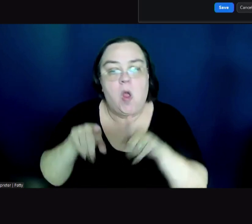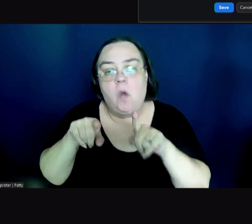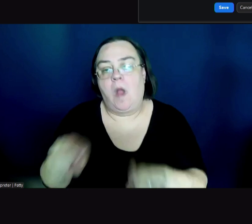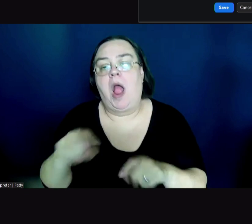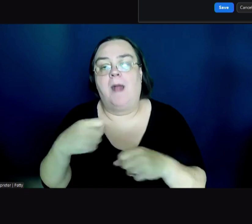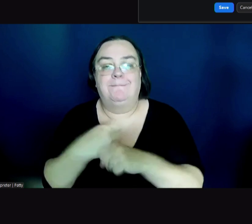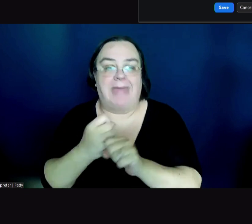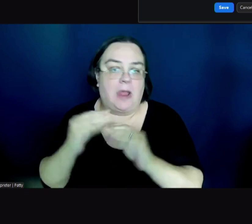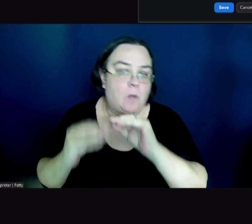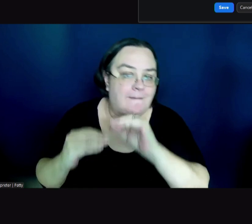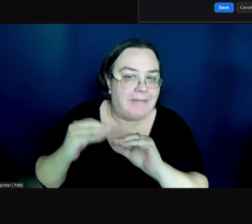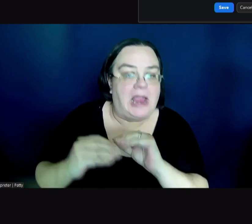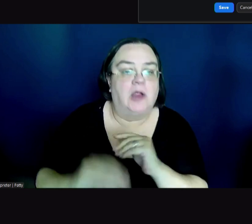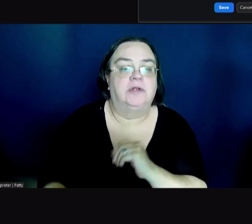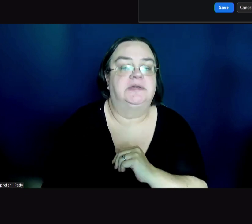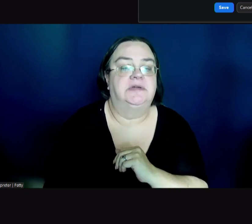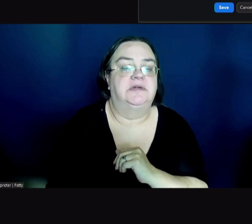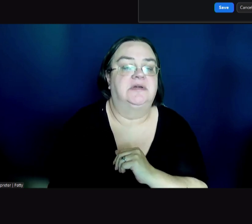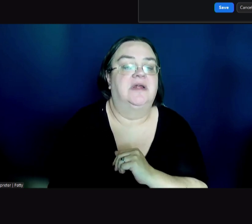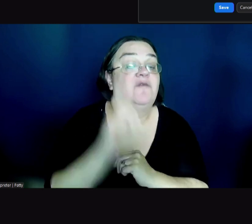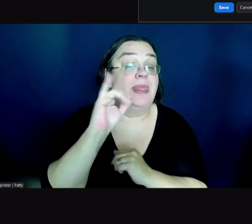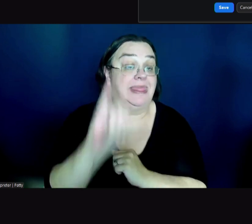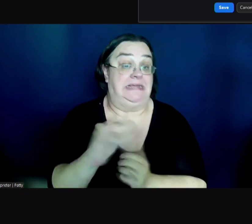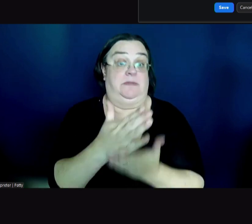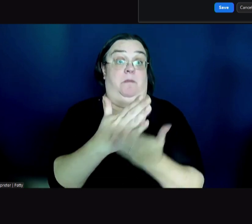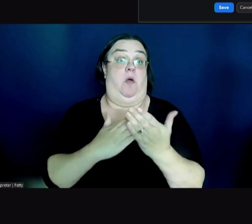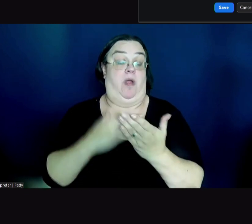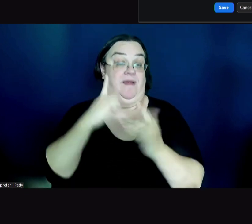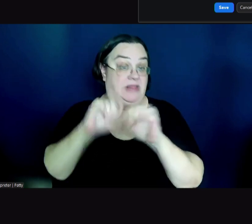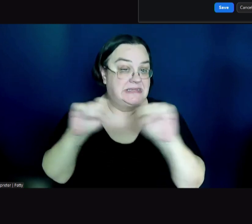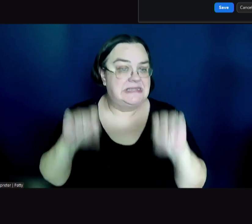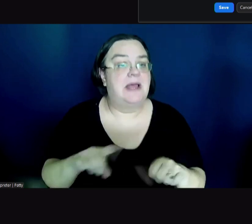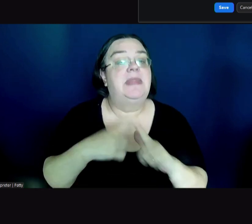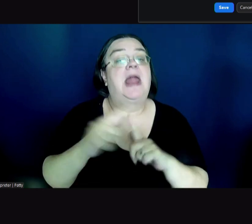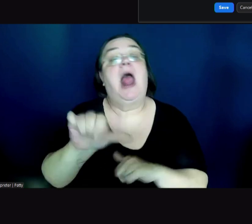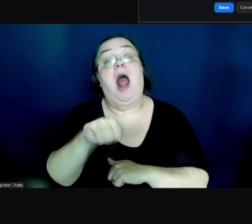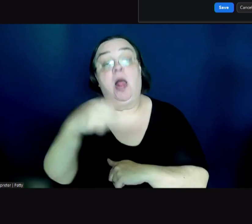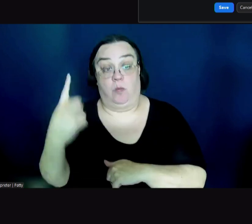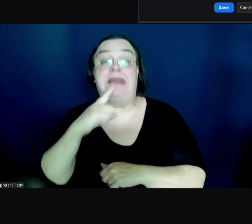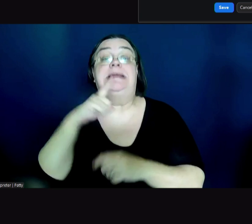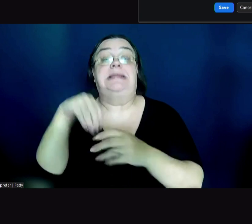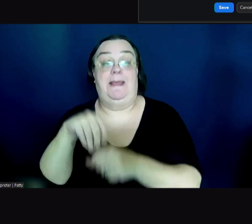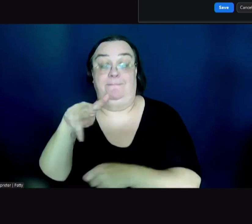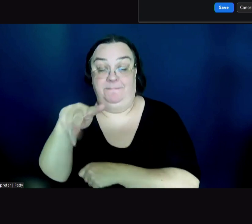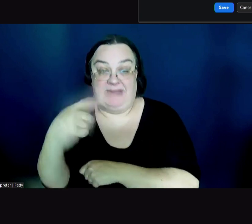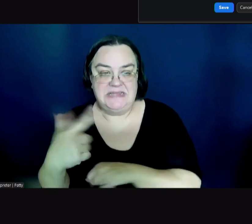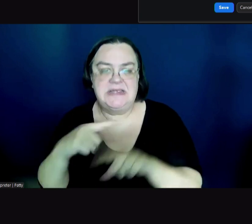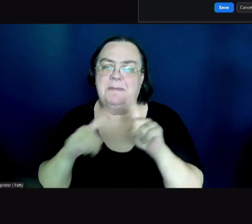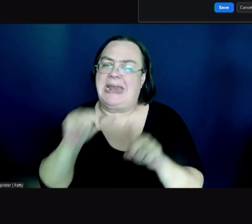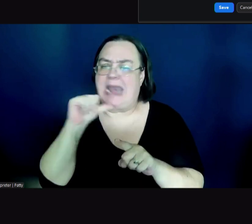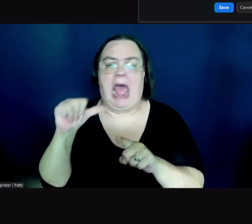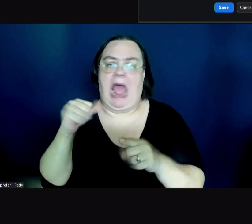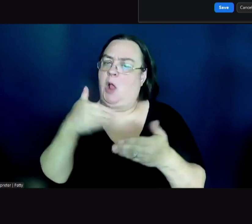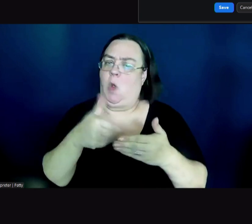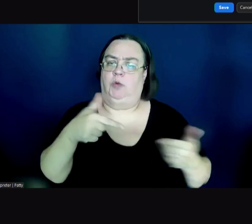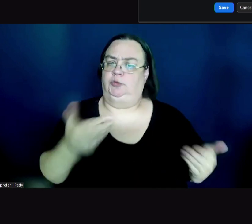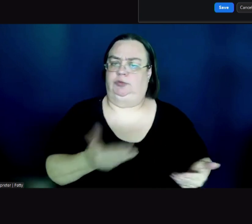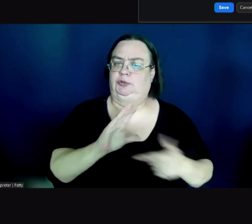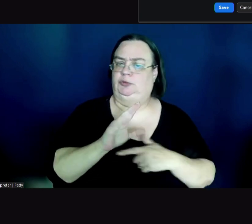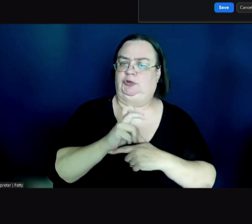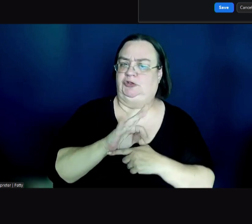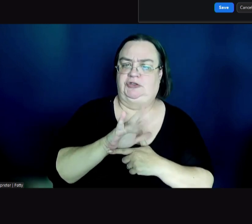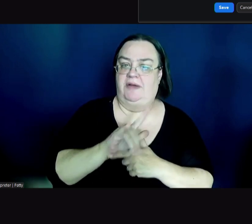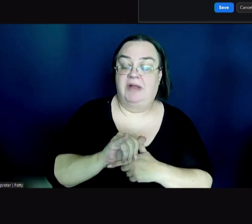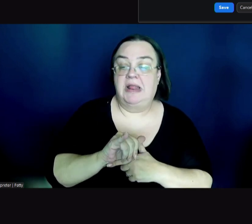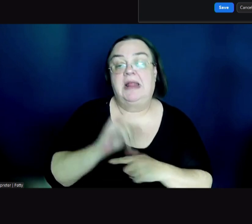this section of the system. And then the other one is in Prince George's County, but again, not too close to Cheverly. This